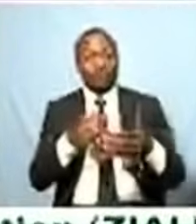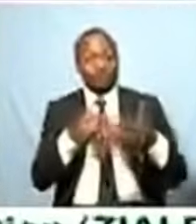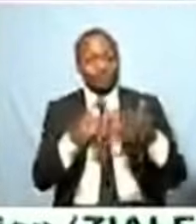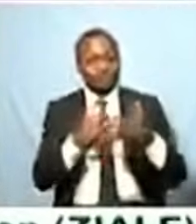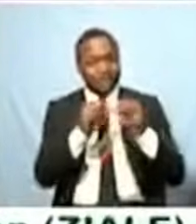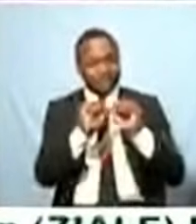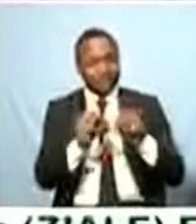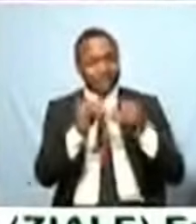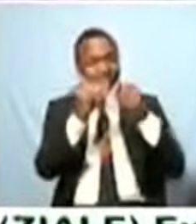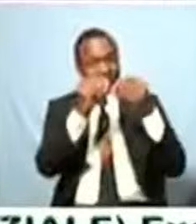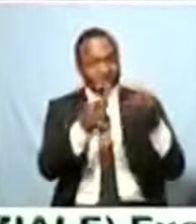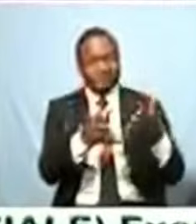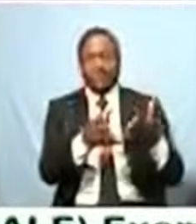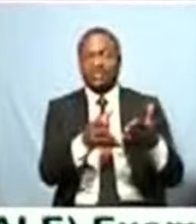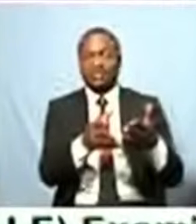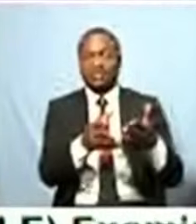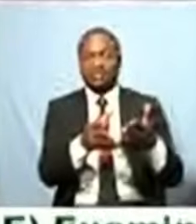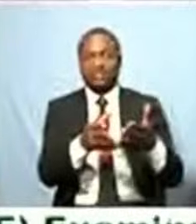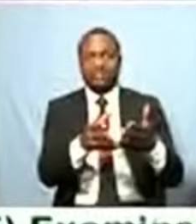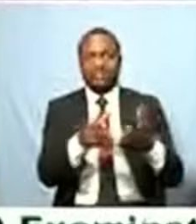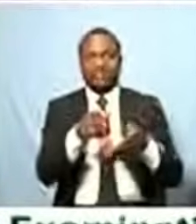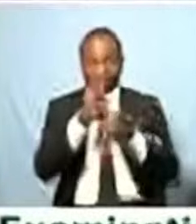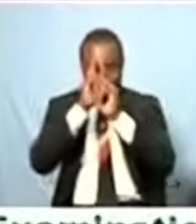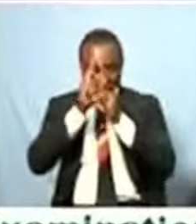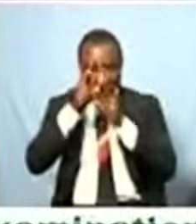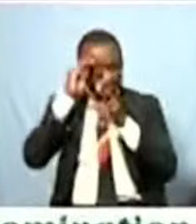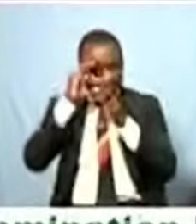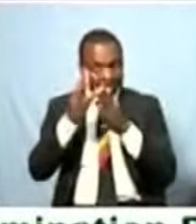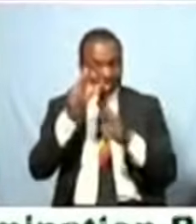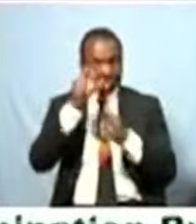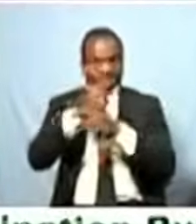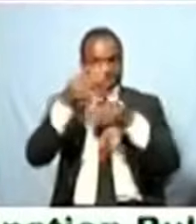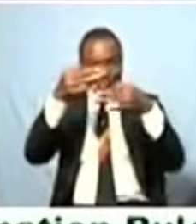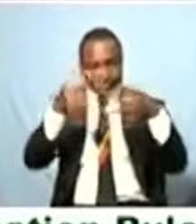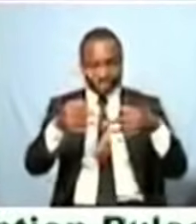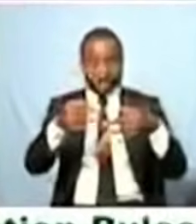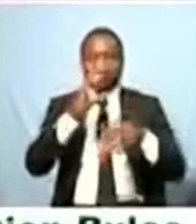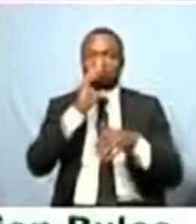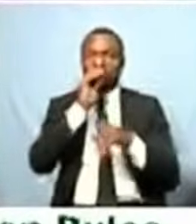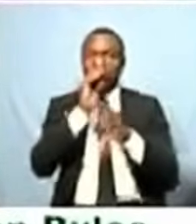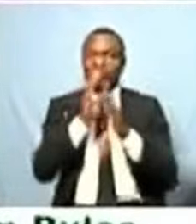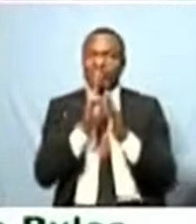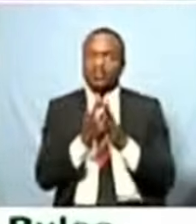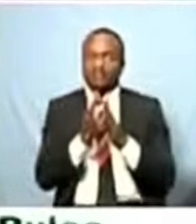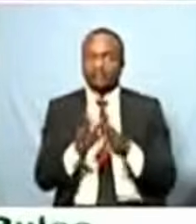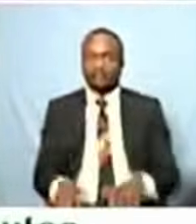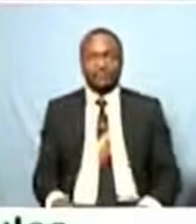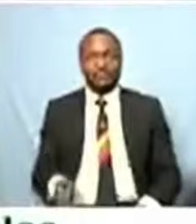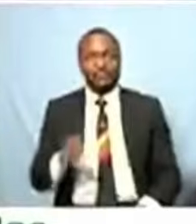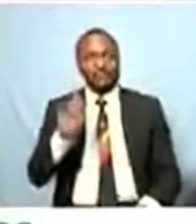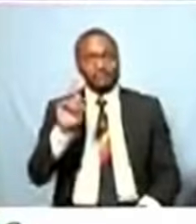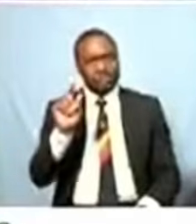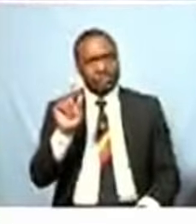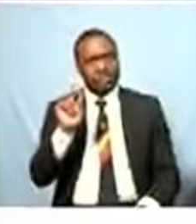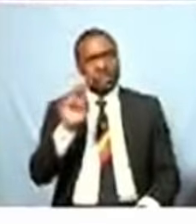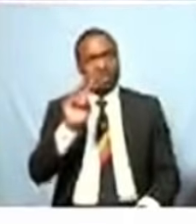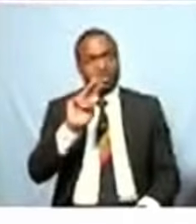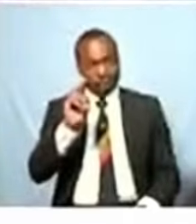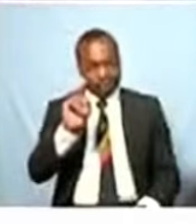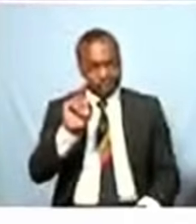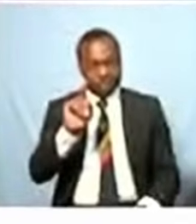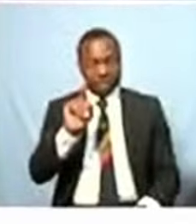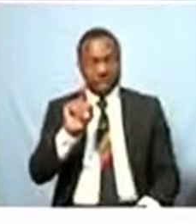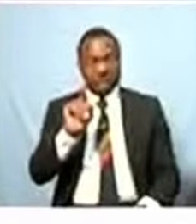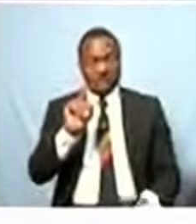be issued by the current Minister of Justice. Madam Speaker, in 2021,